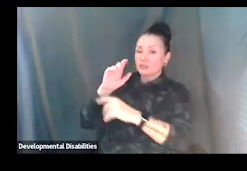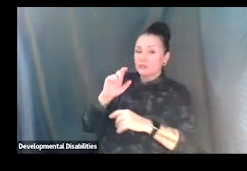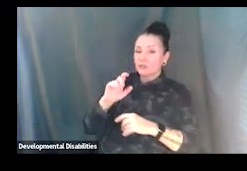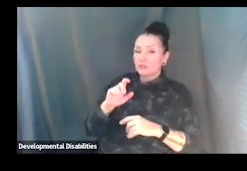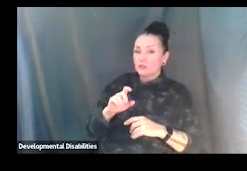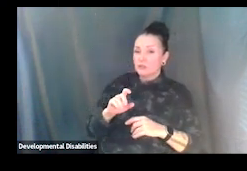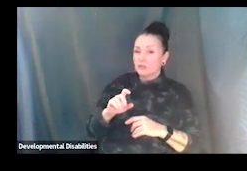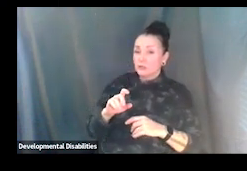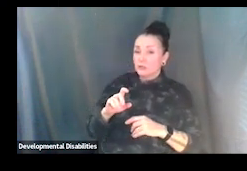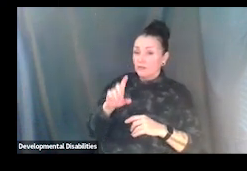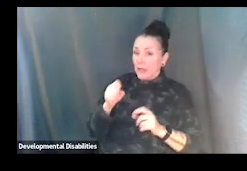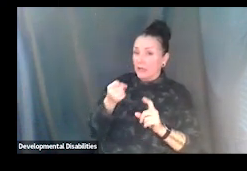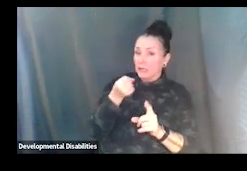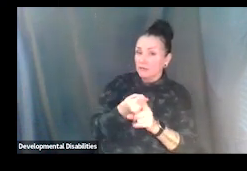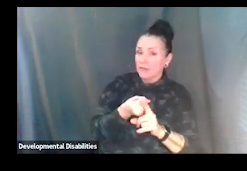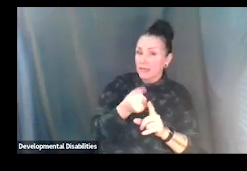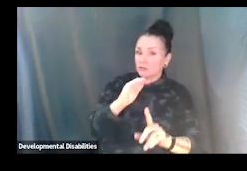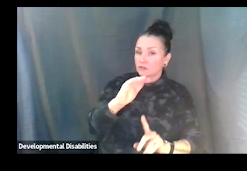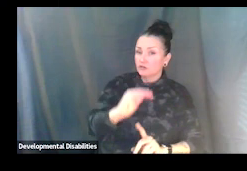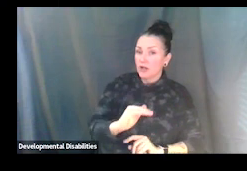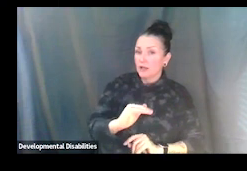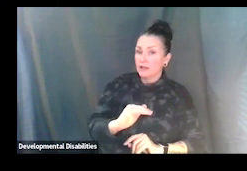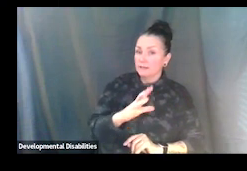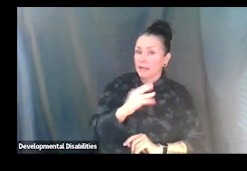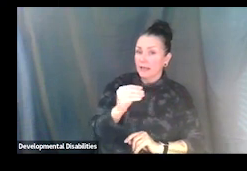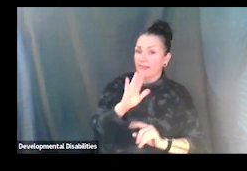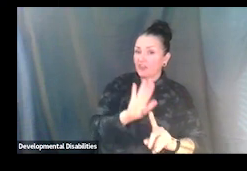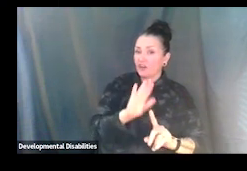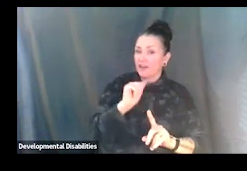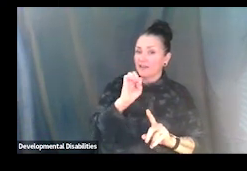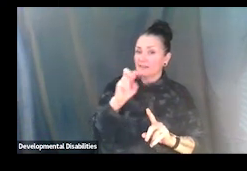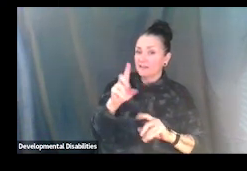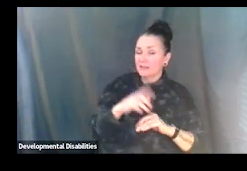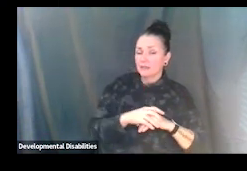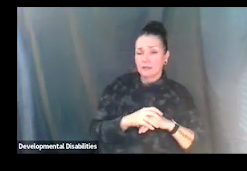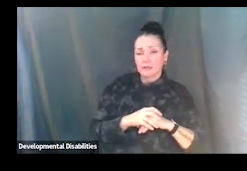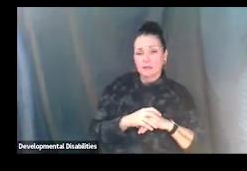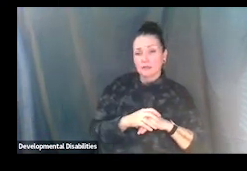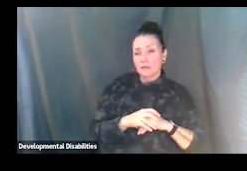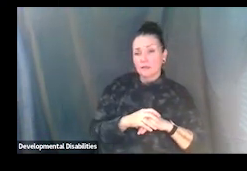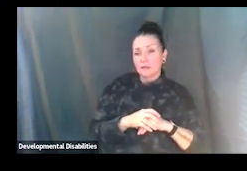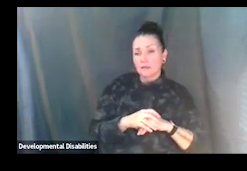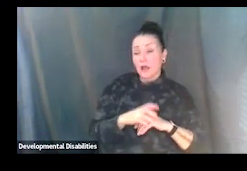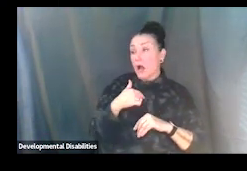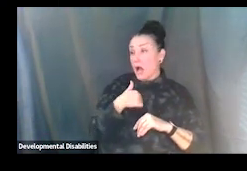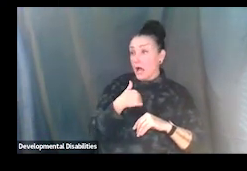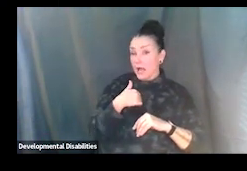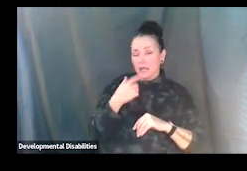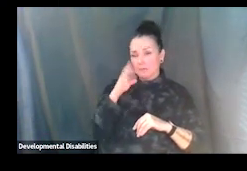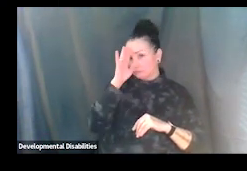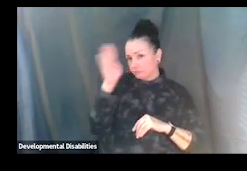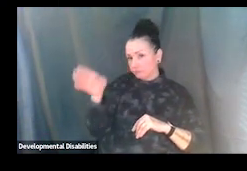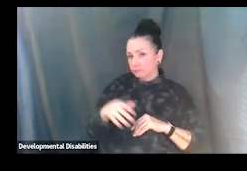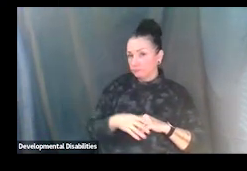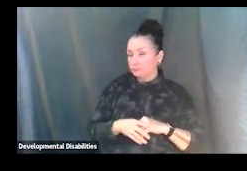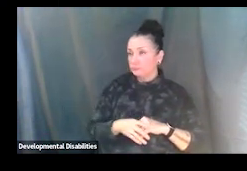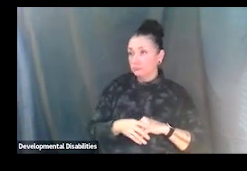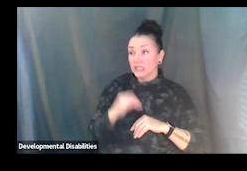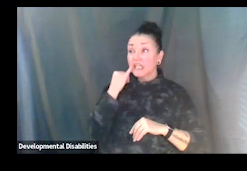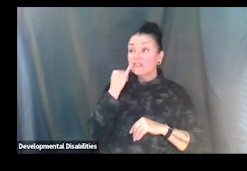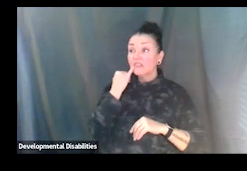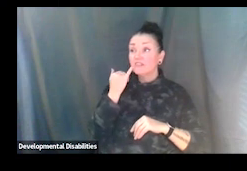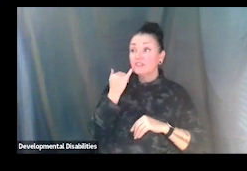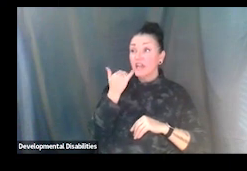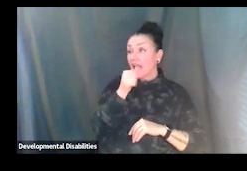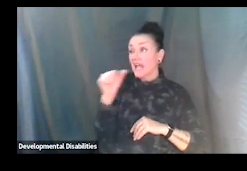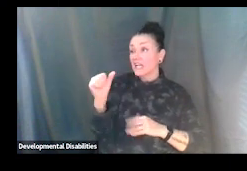it's probably not a legitimate and scientifically well-studied medicine. Now, I may be kidding myself, but I don't know of any medicines that really depend